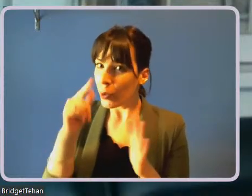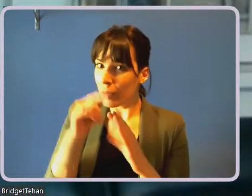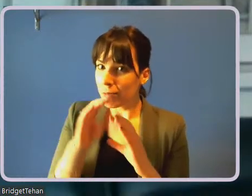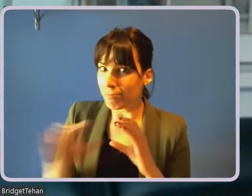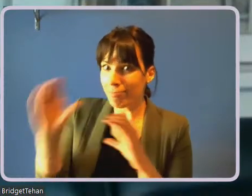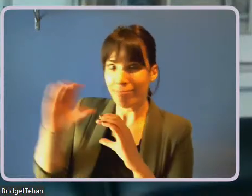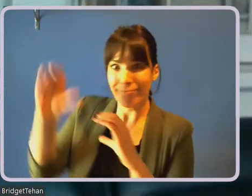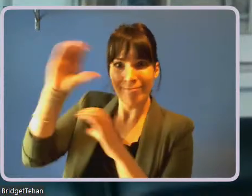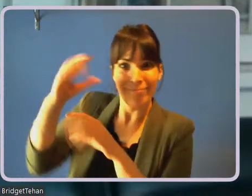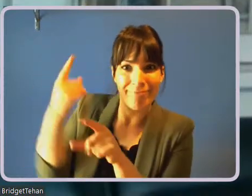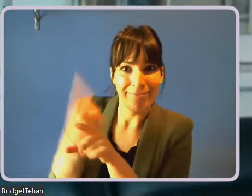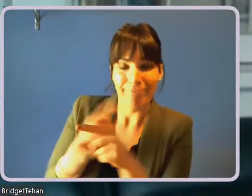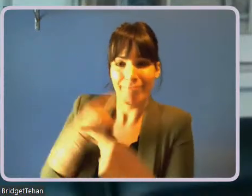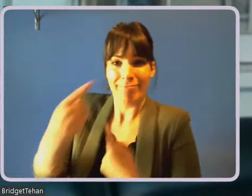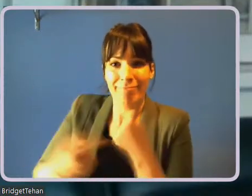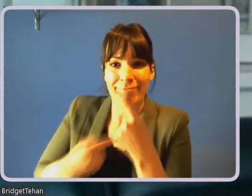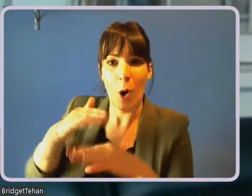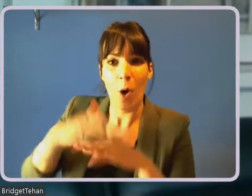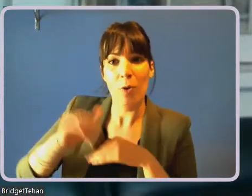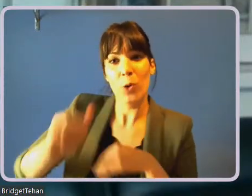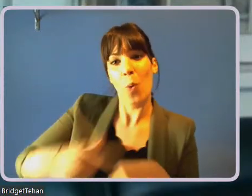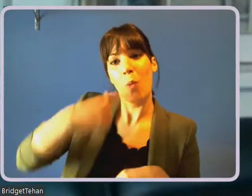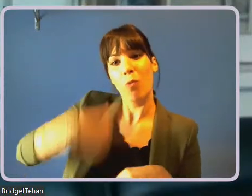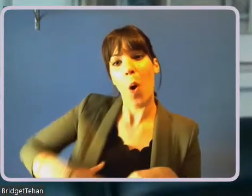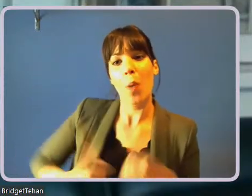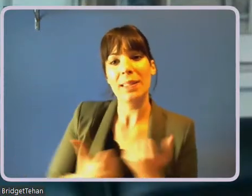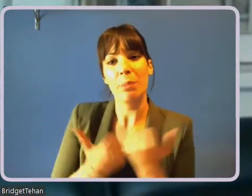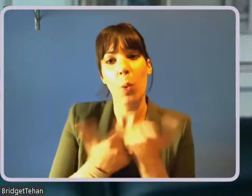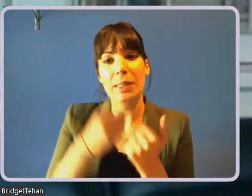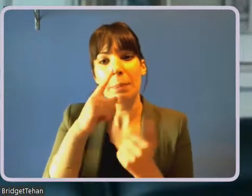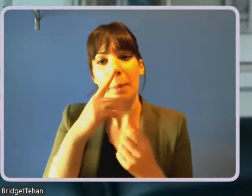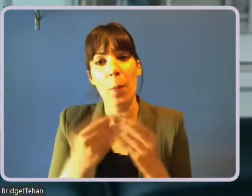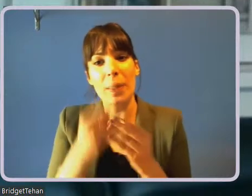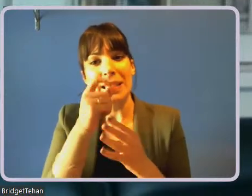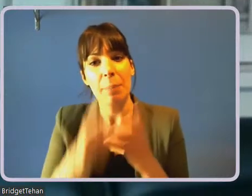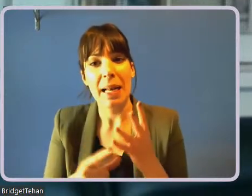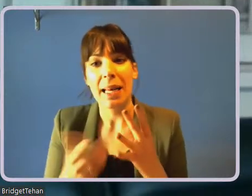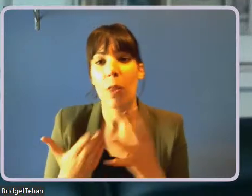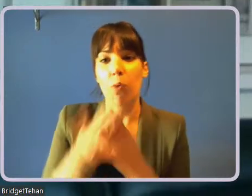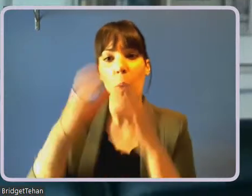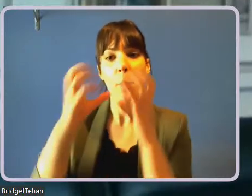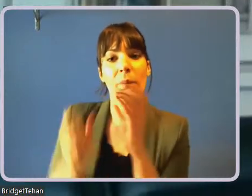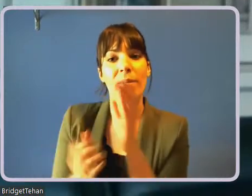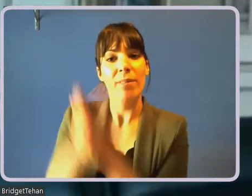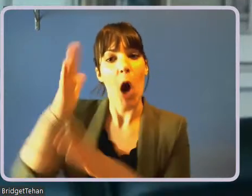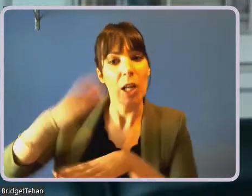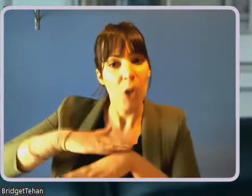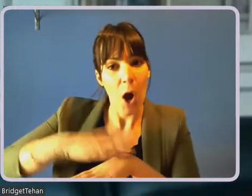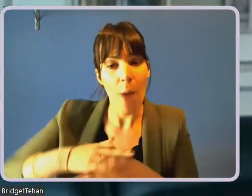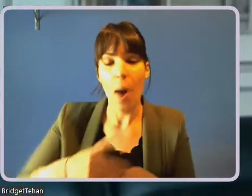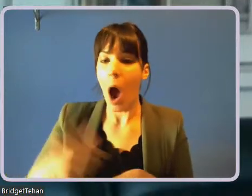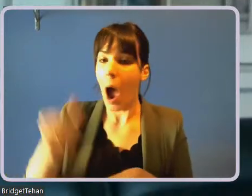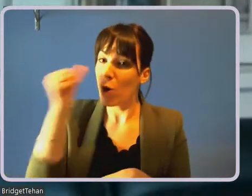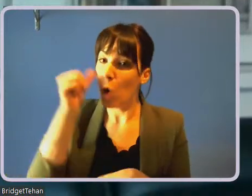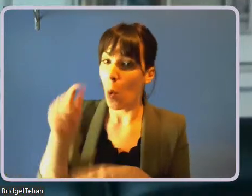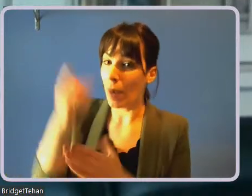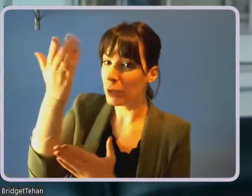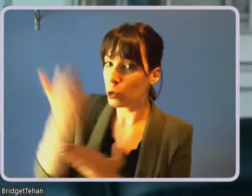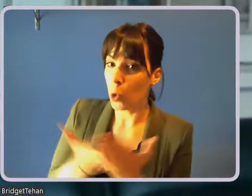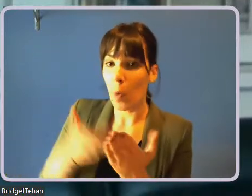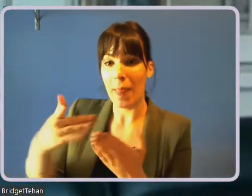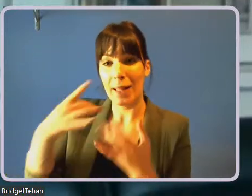people with a disability through those fires. I know for one that you went absolutely above and beyond. I know that